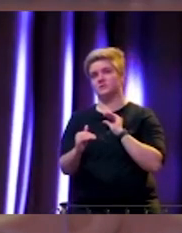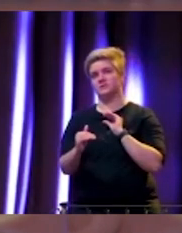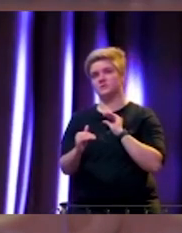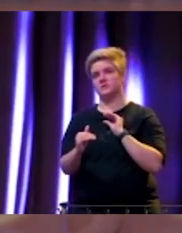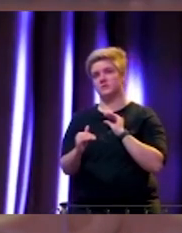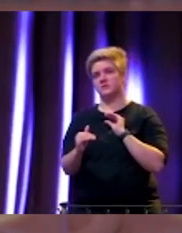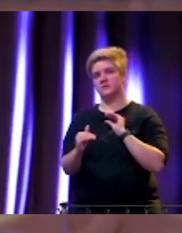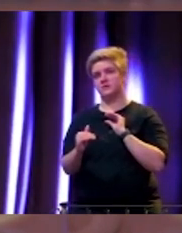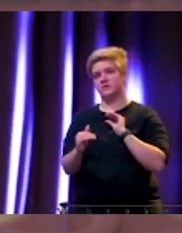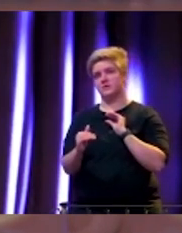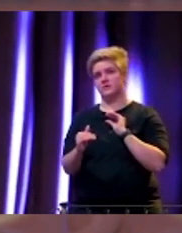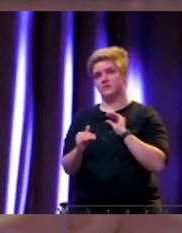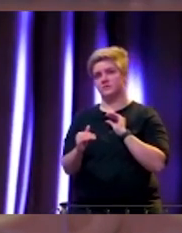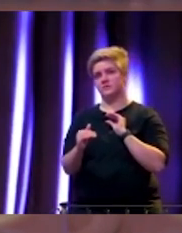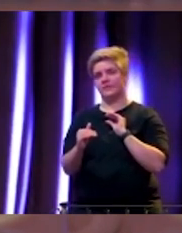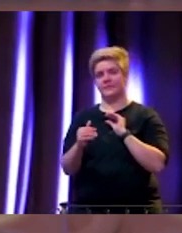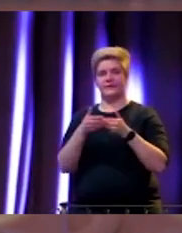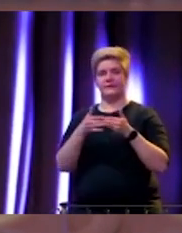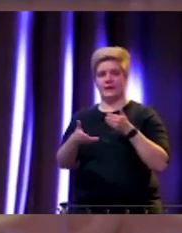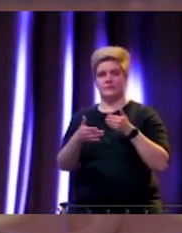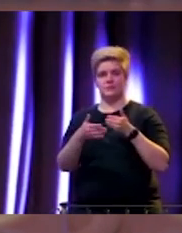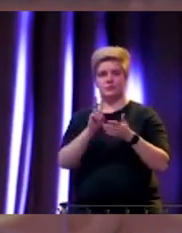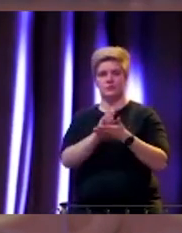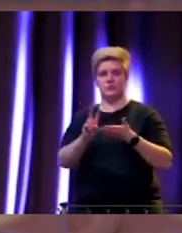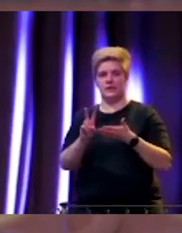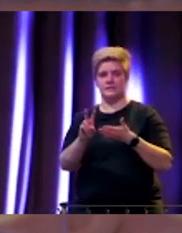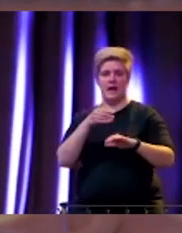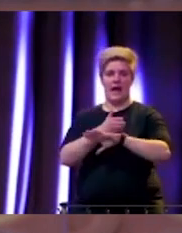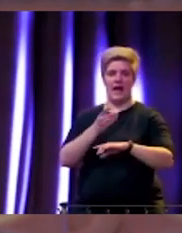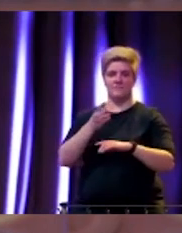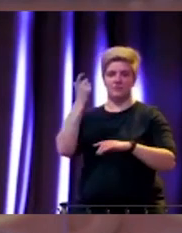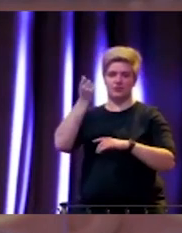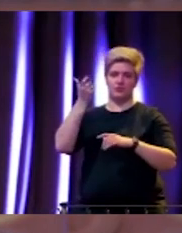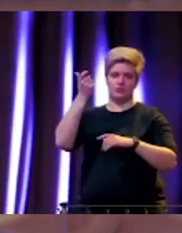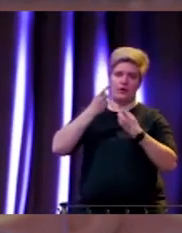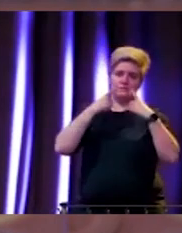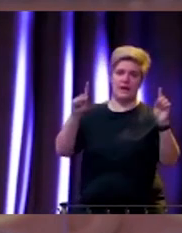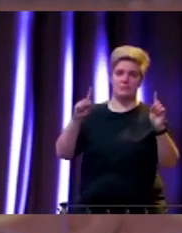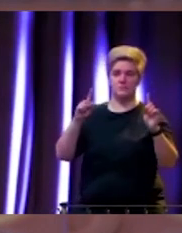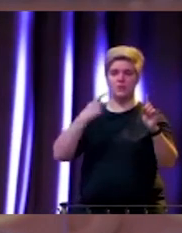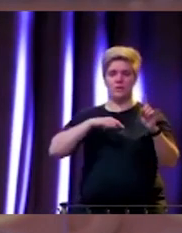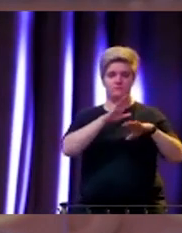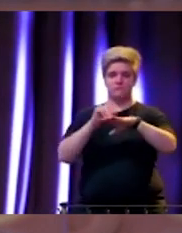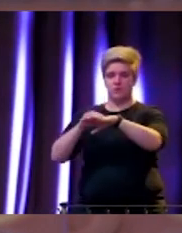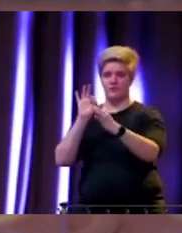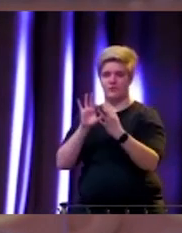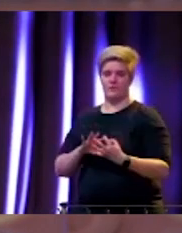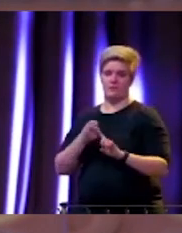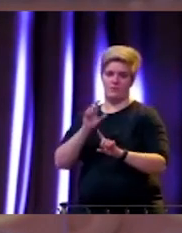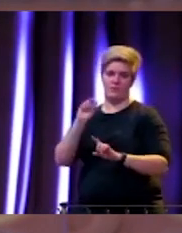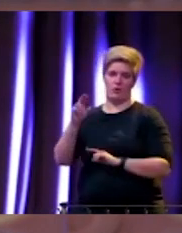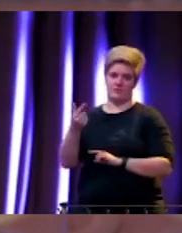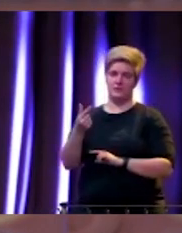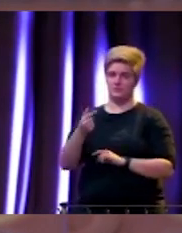2 weeks after a grants are announced doing feedback calls with organizations that would like to receive feedback. I want to give a shout out also, I've been